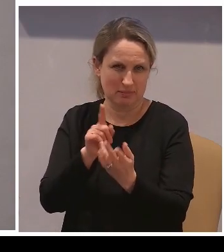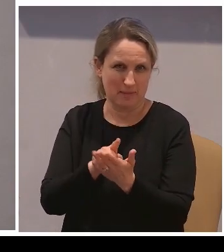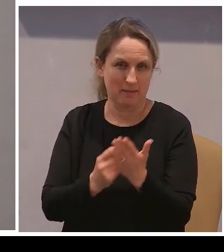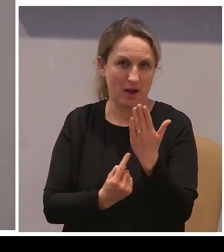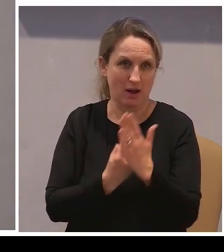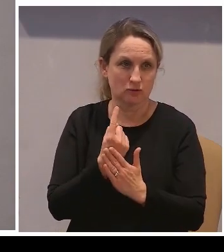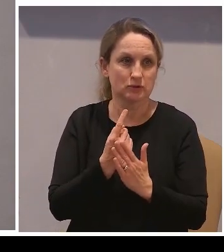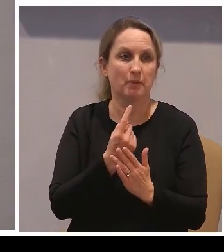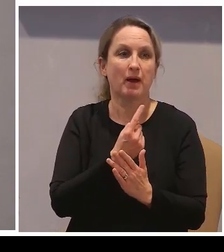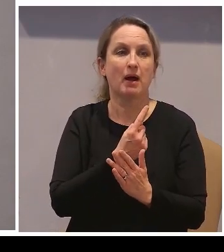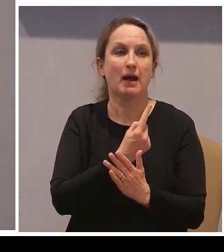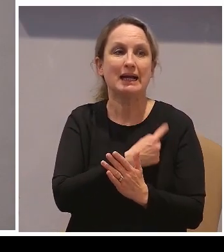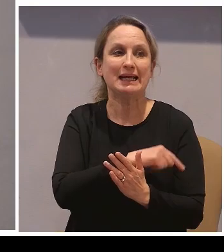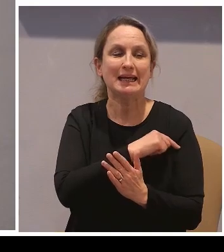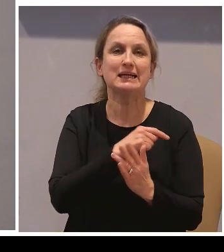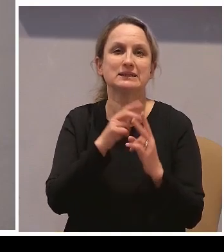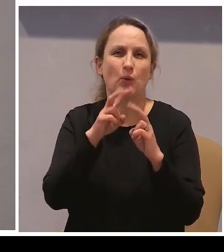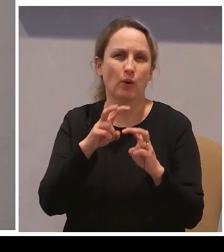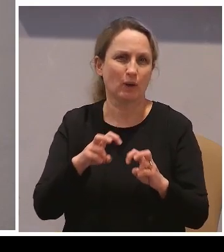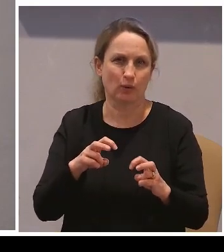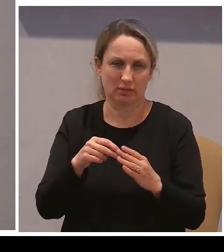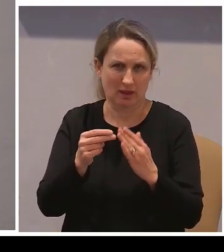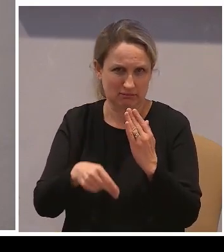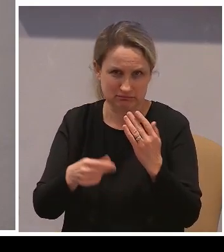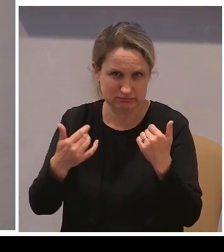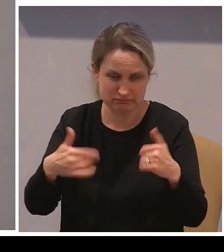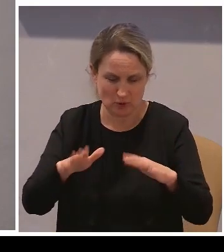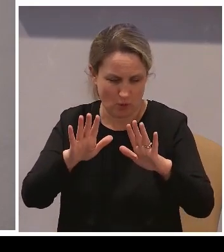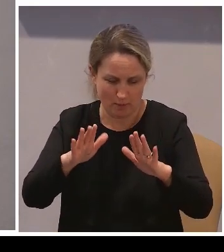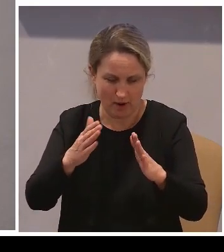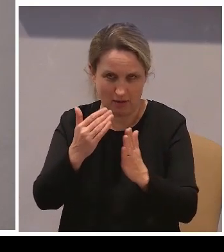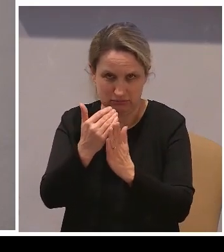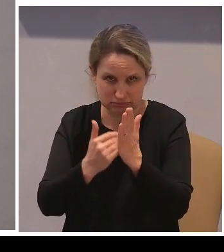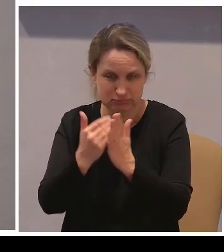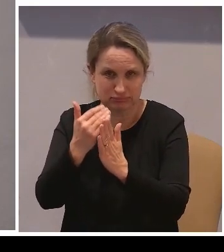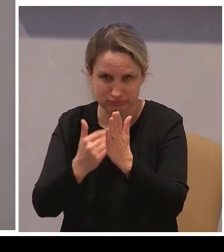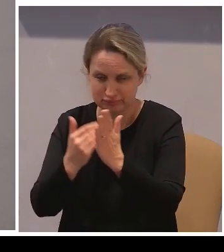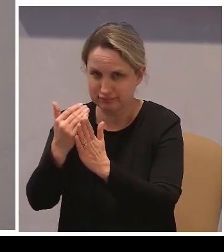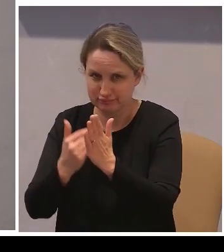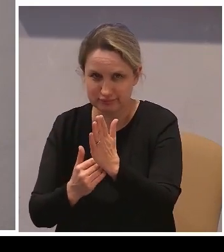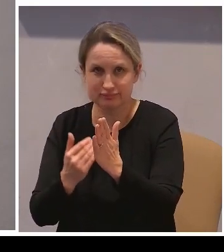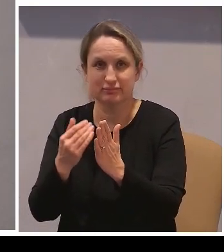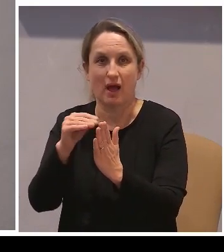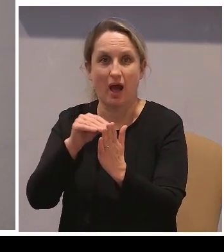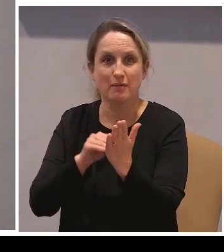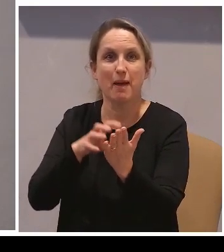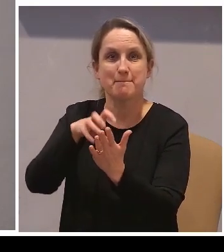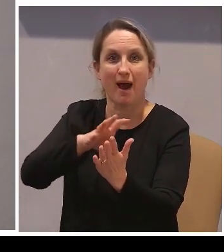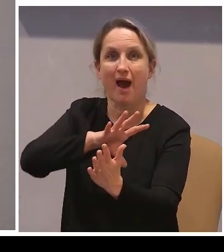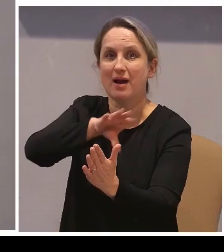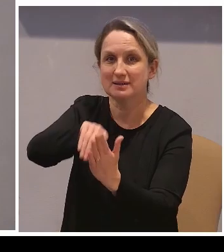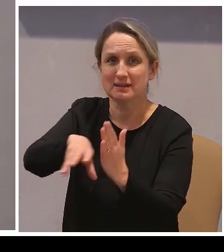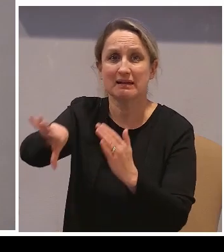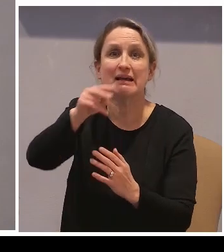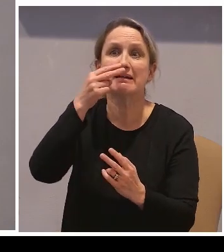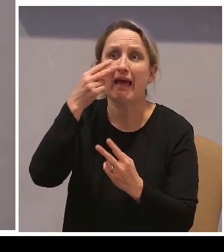läbi kliiniliste uuringute regulatsiooni, ja siis selleks on oma mehhanismid ja siis sellega kaasneb kliiniliste uuringute andmebaas, mis on kõikidel absoluutselt